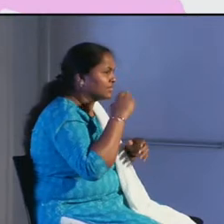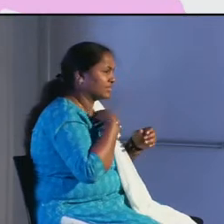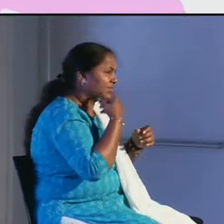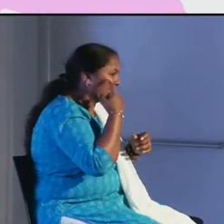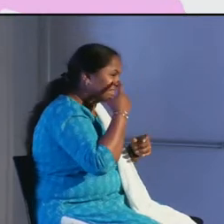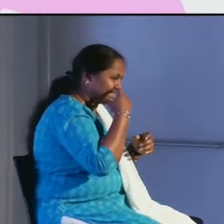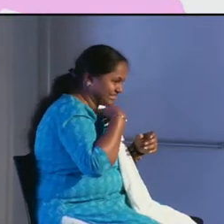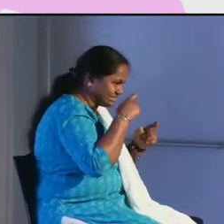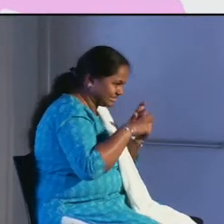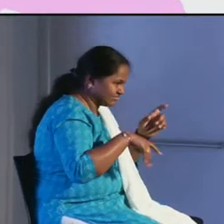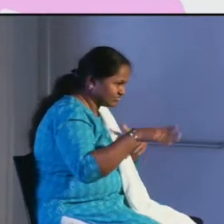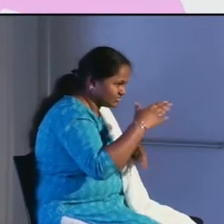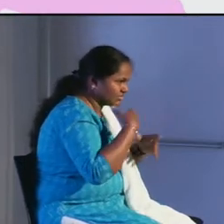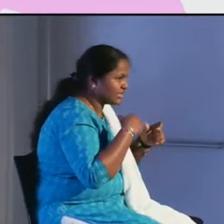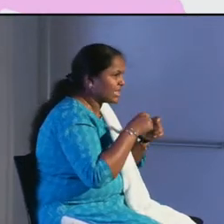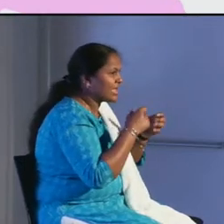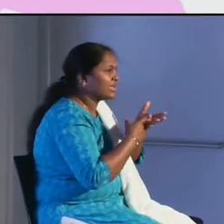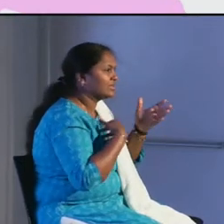Bharatis.